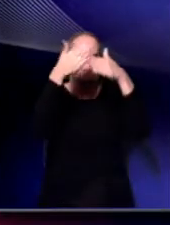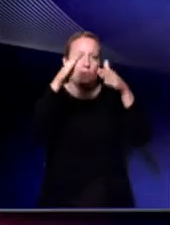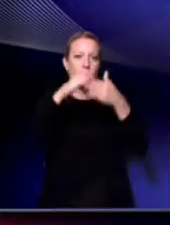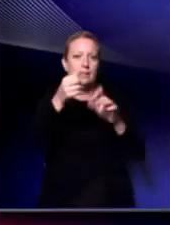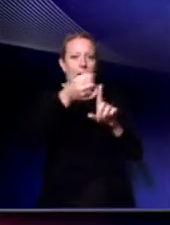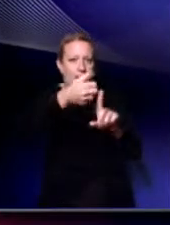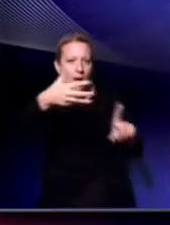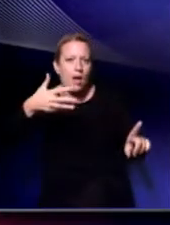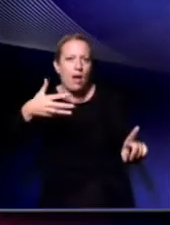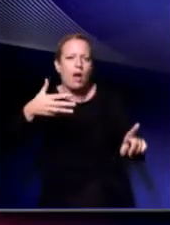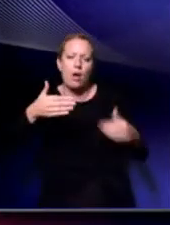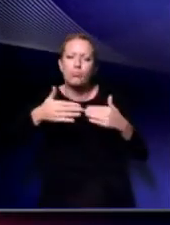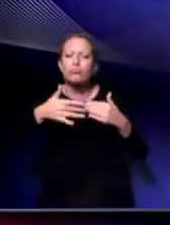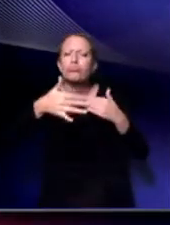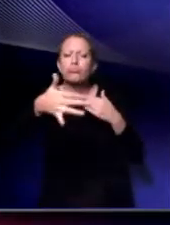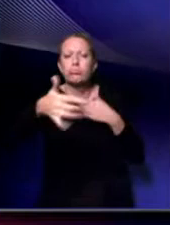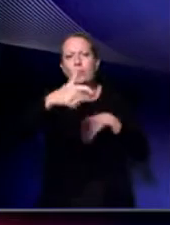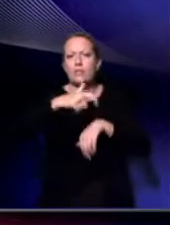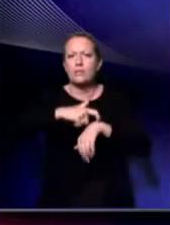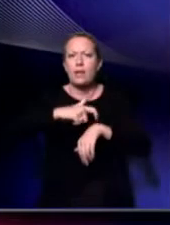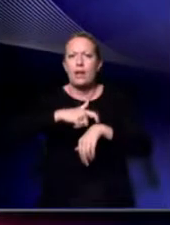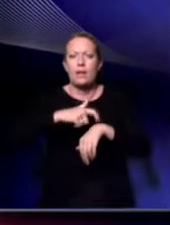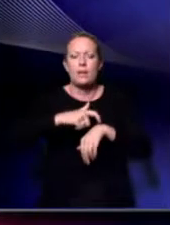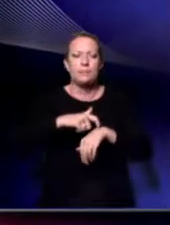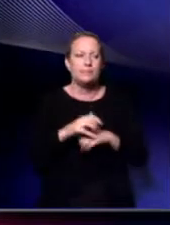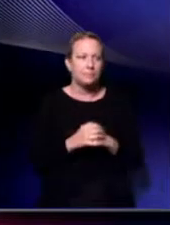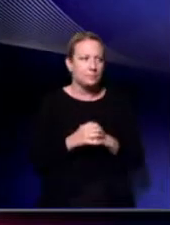over time. So the first